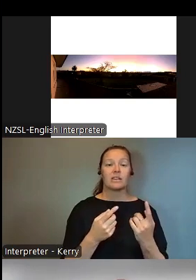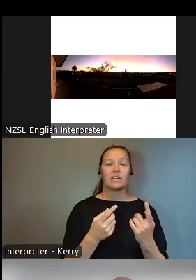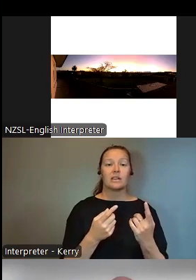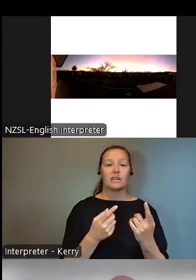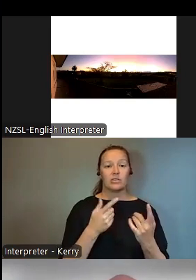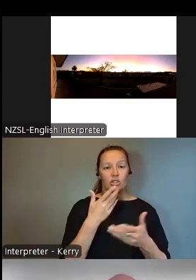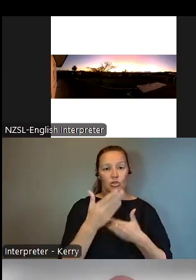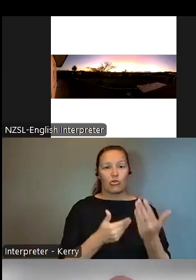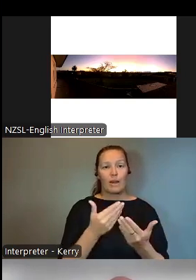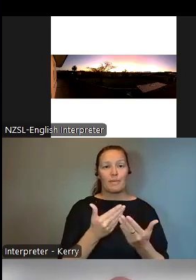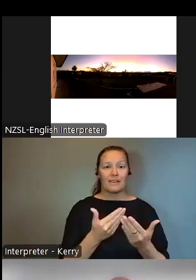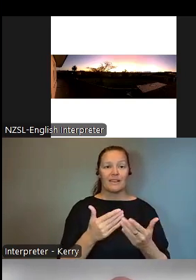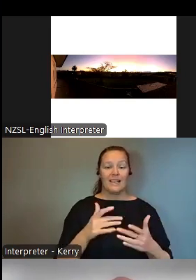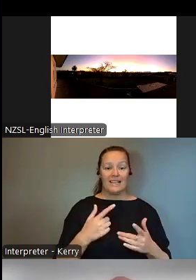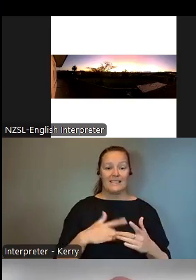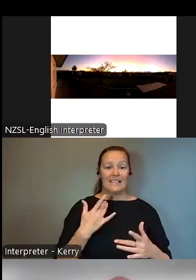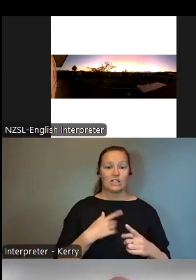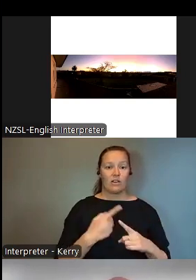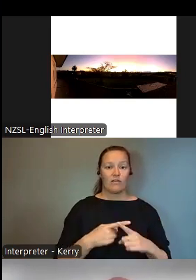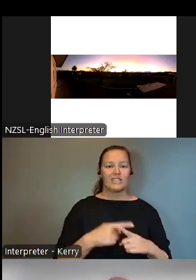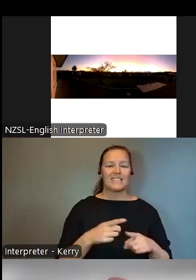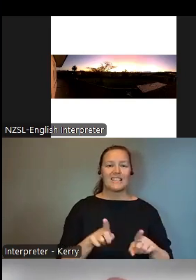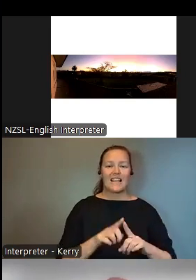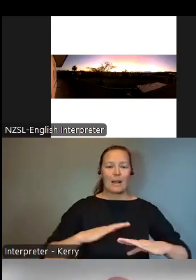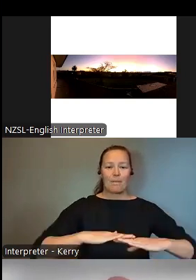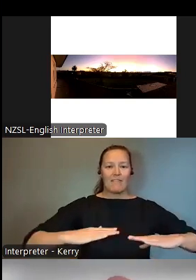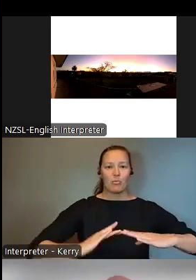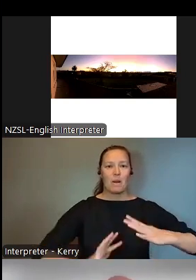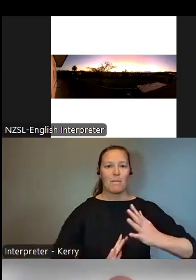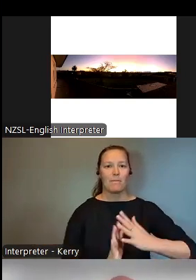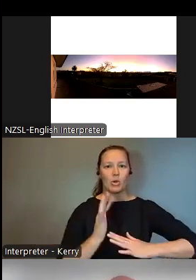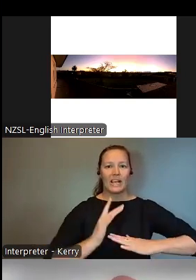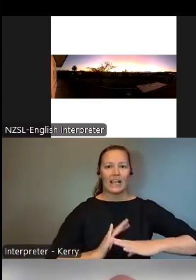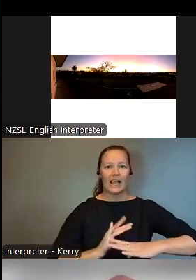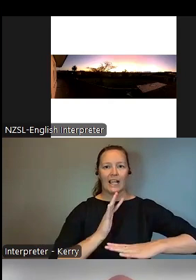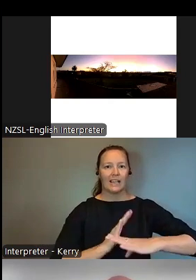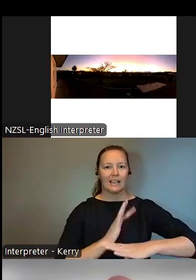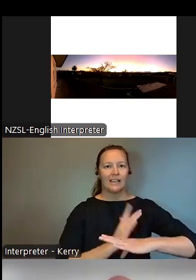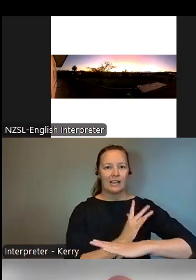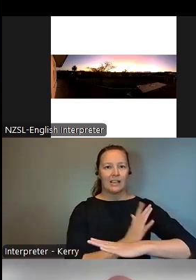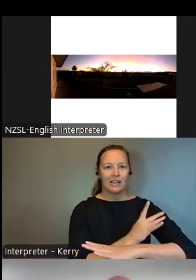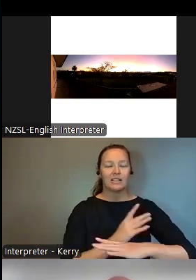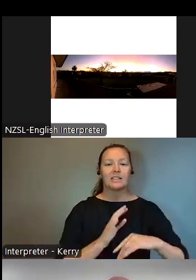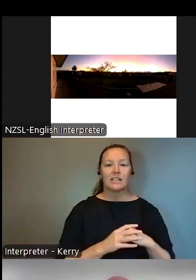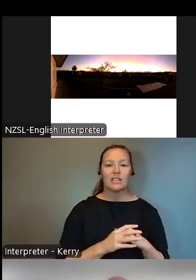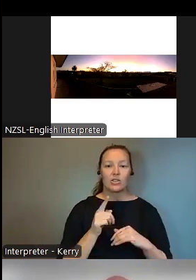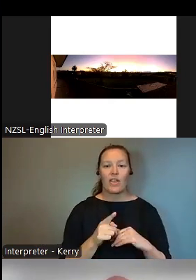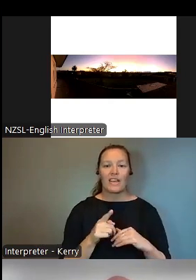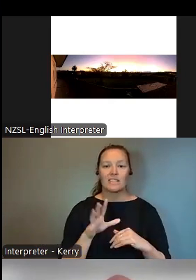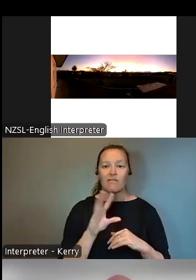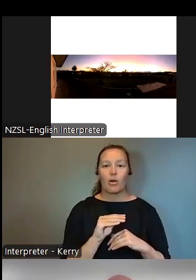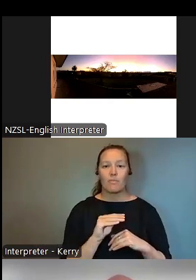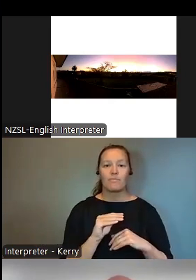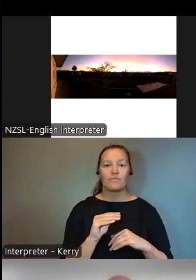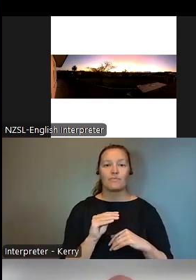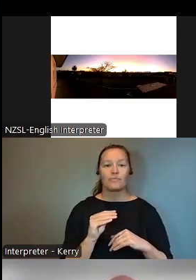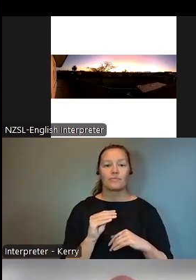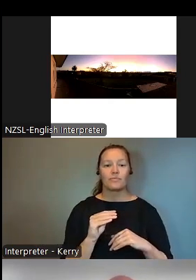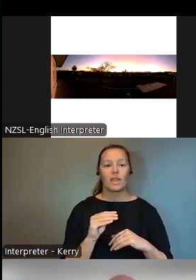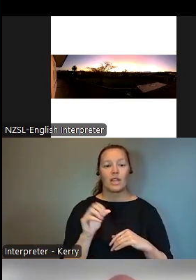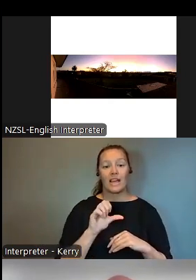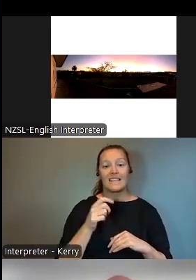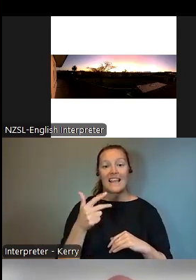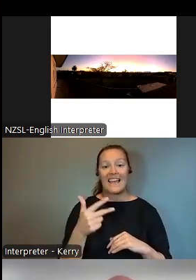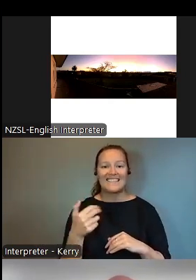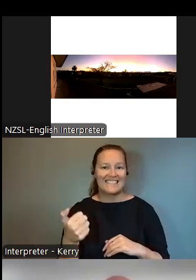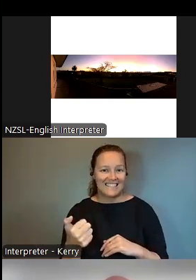platform. And it's a really interesting story behind this. It comes through into the research literature from 1986. Those of you